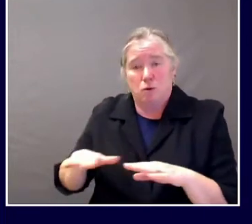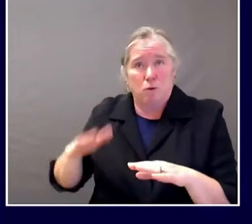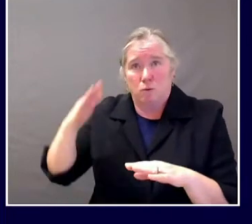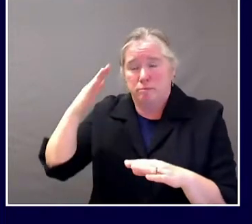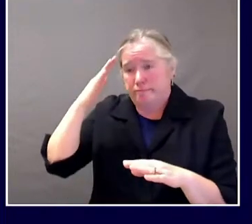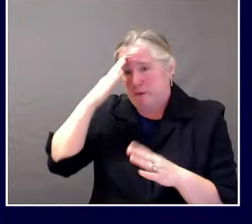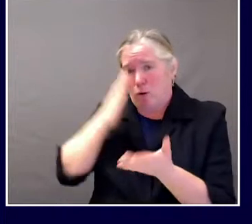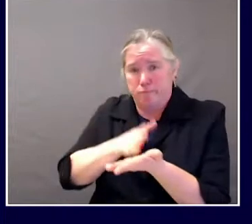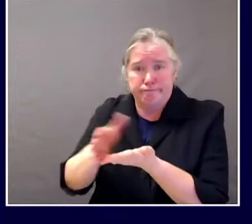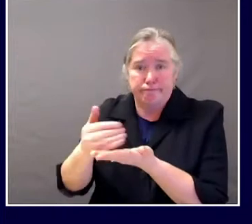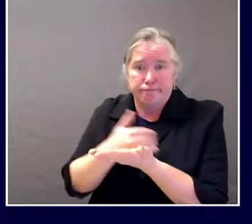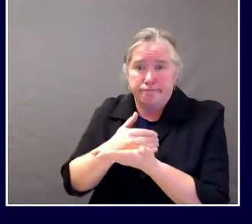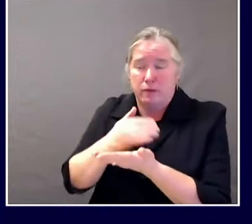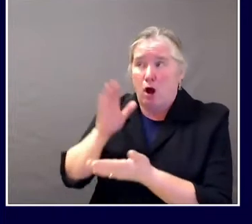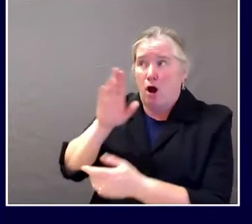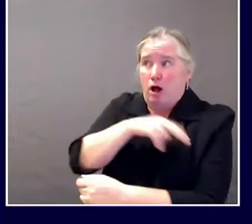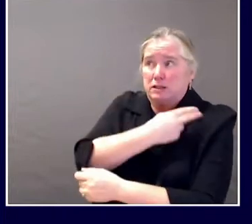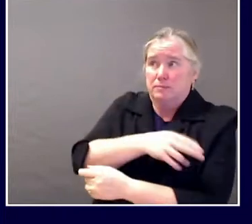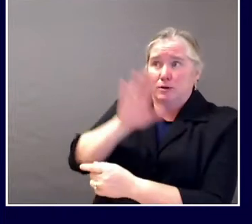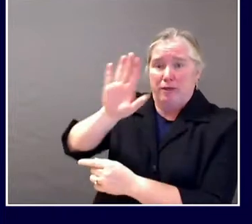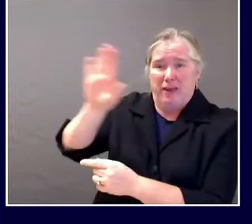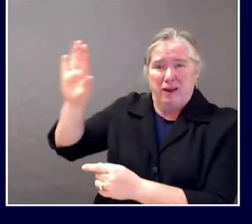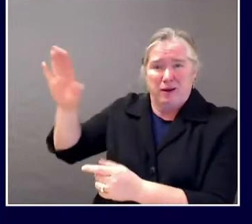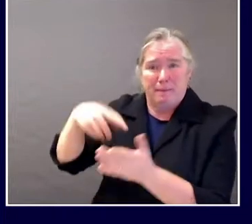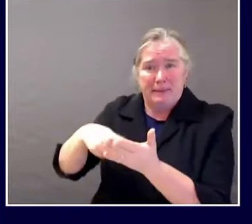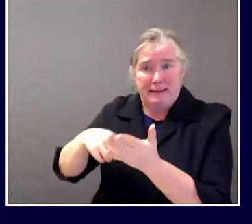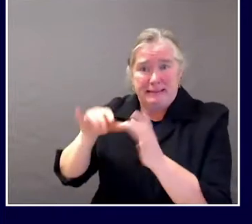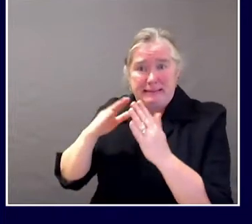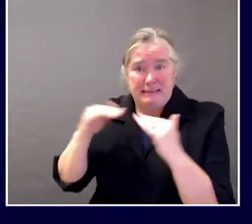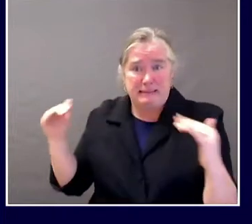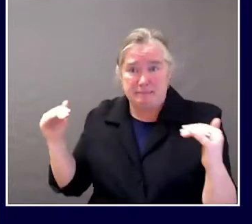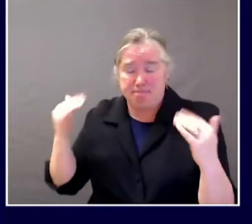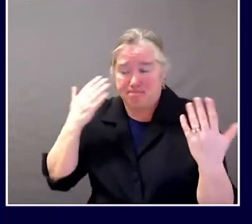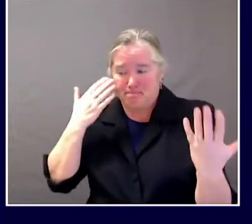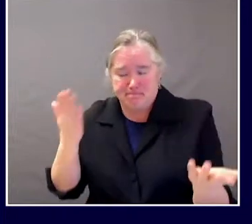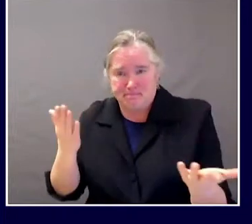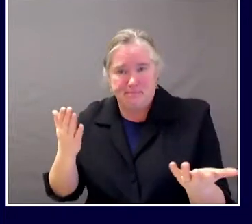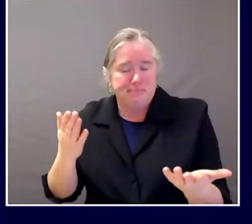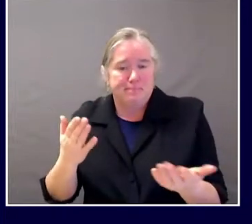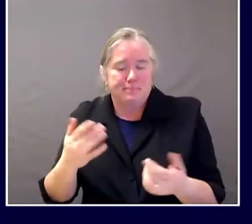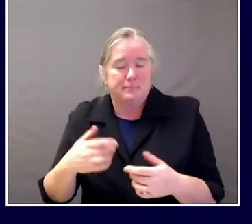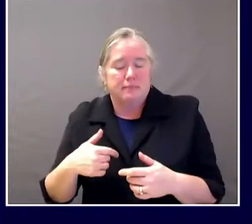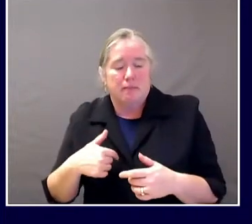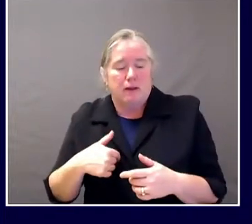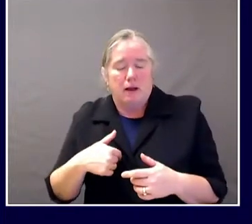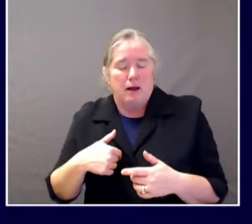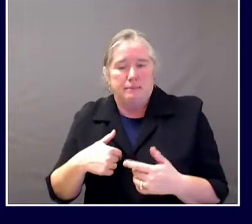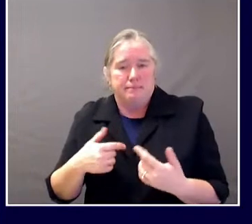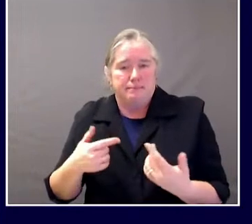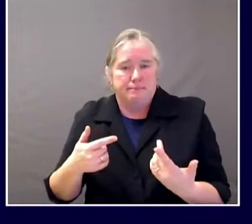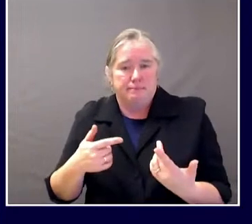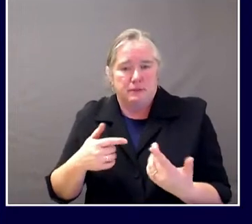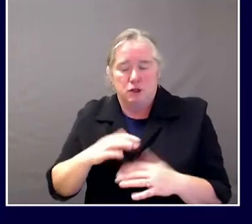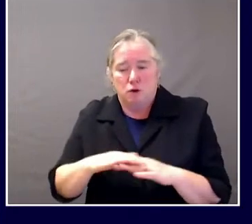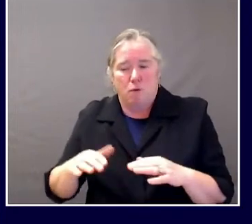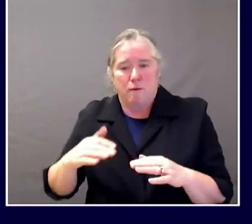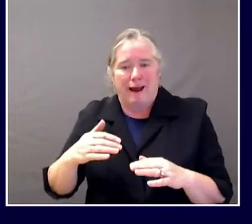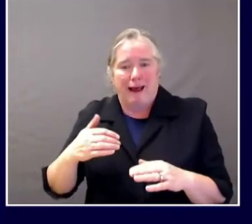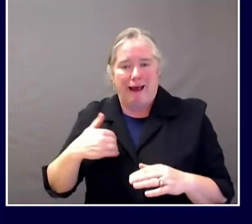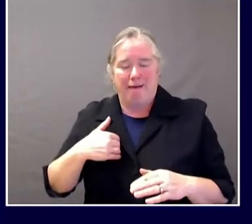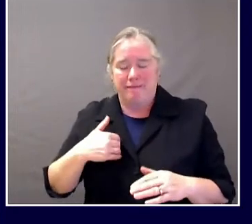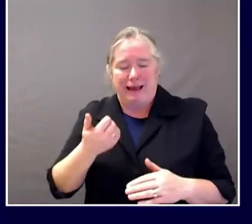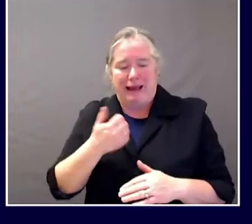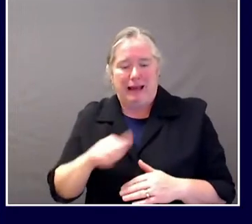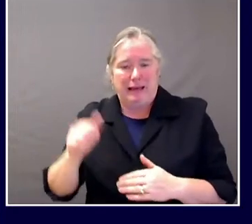between a hospital and a patient. I can't rule it out, but I don't have firsthand knowledge or the data upon which to really answer